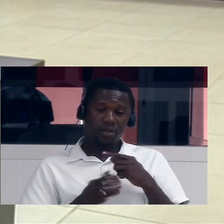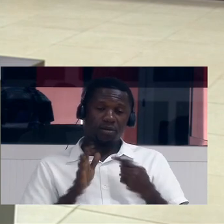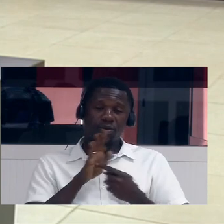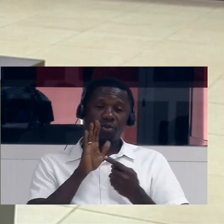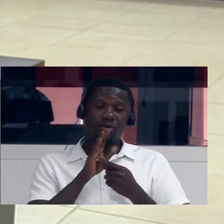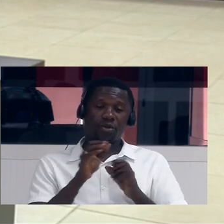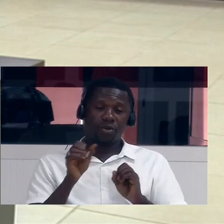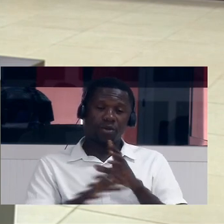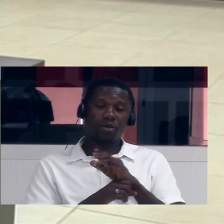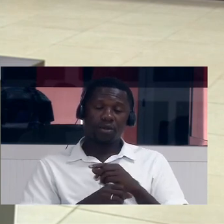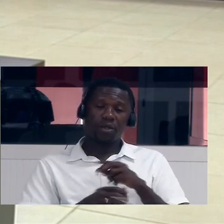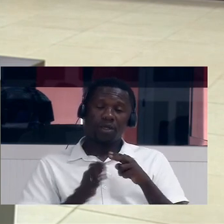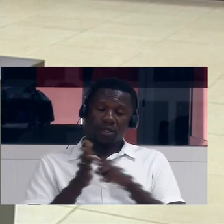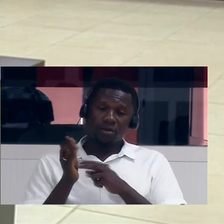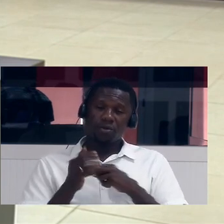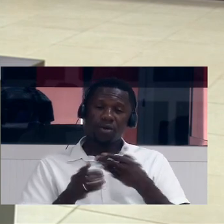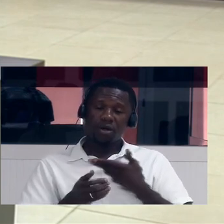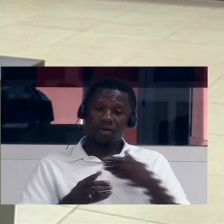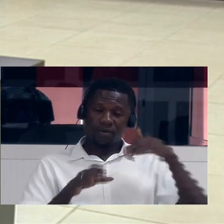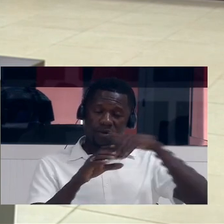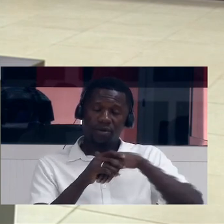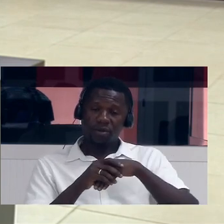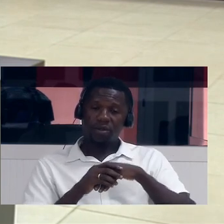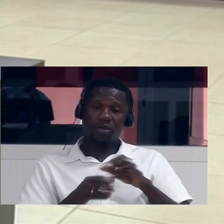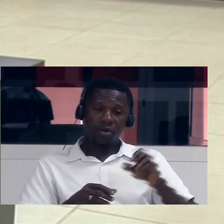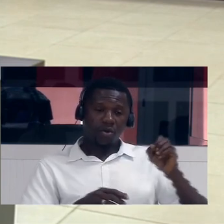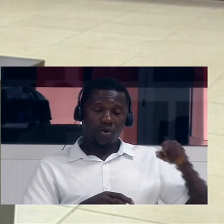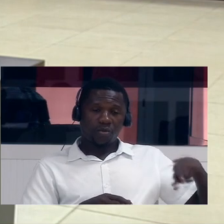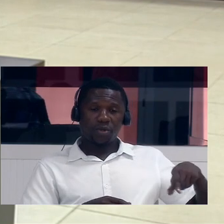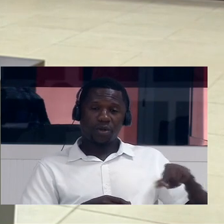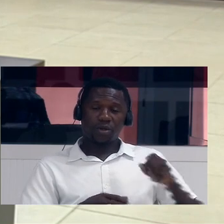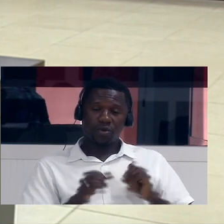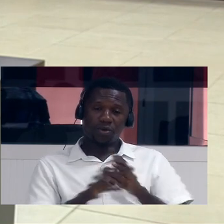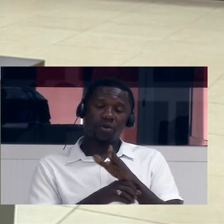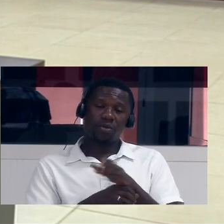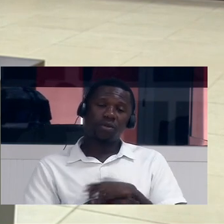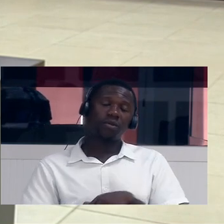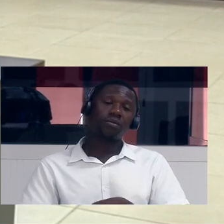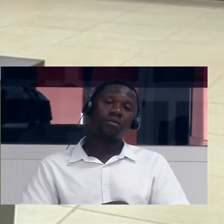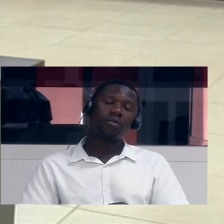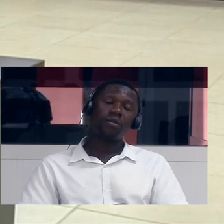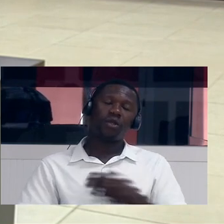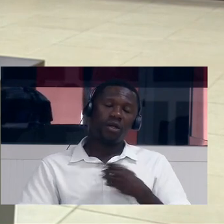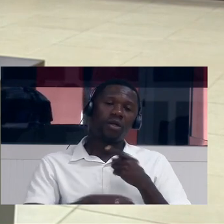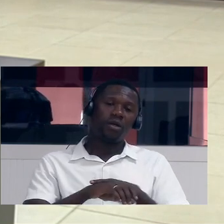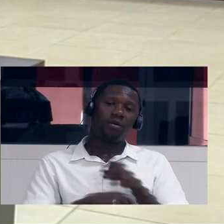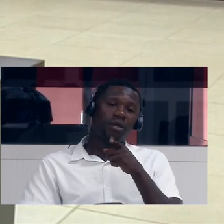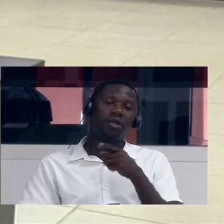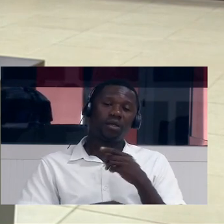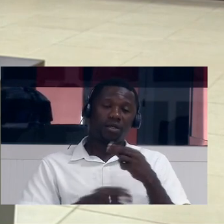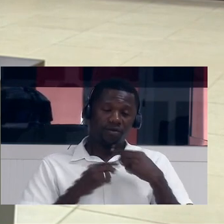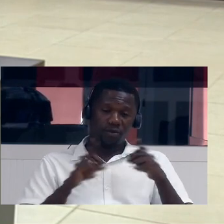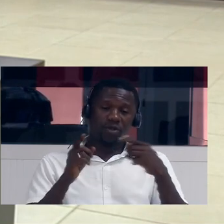been included in the operation orders? No, but at that time, that information did not arise. Okay. But don't